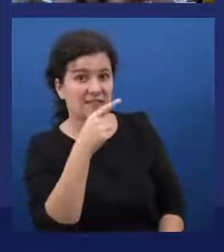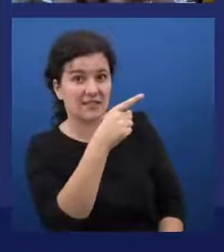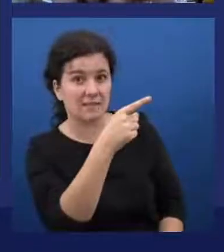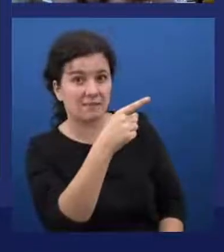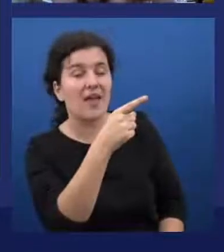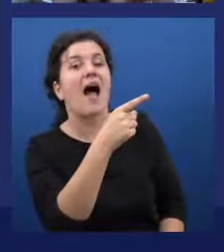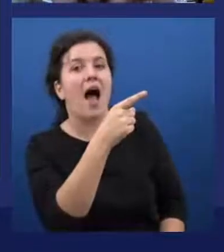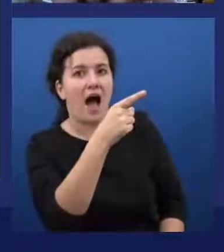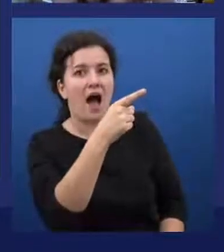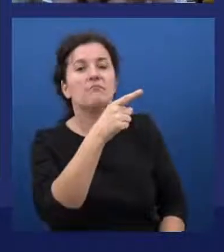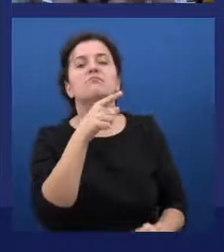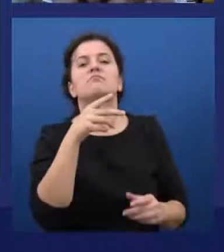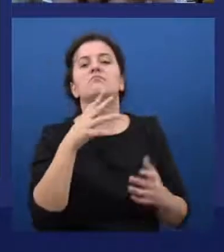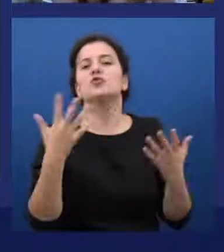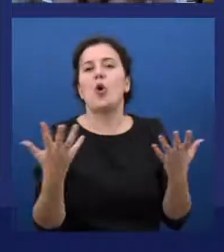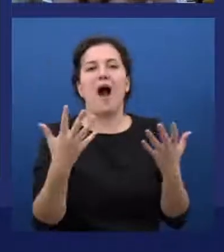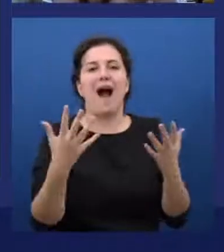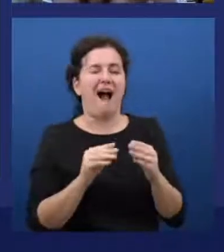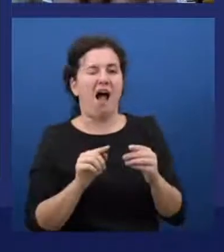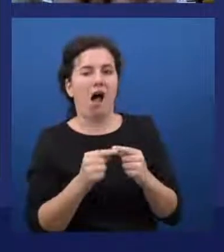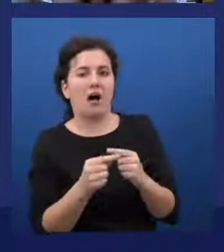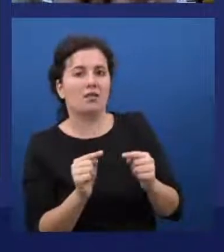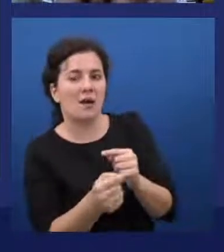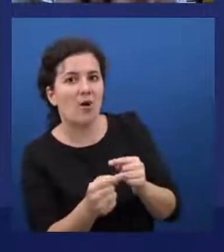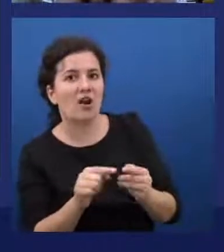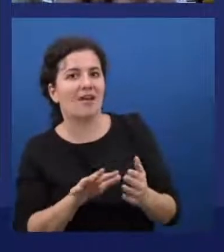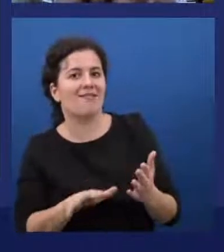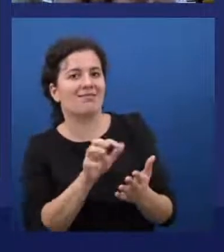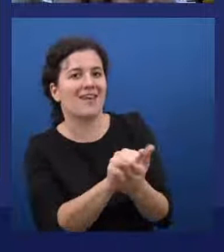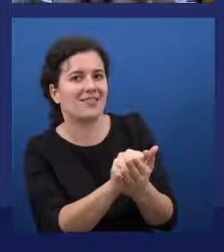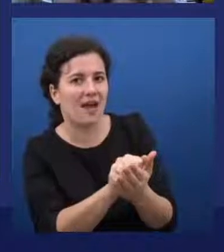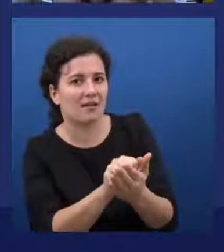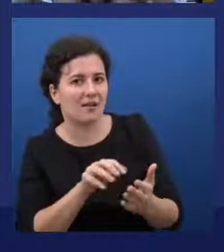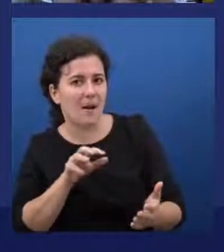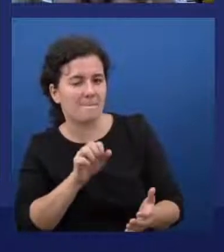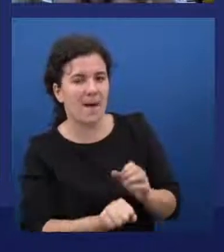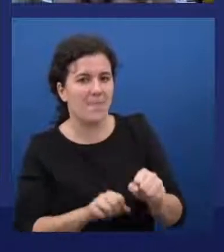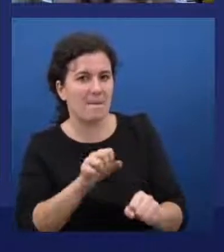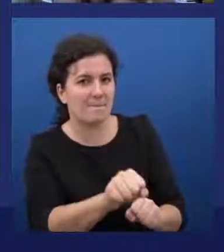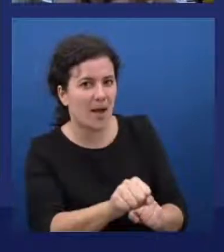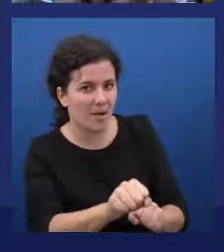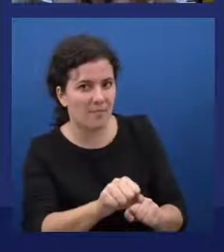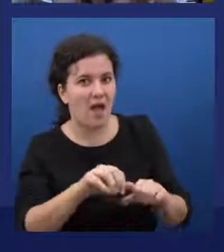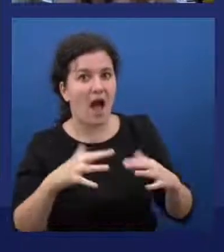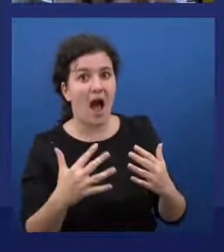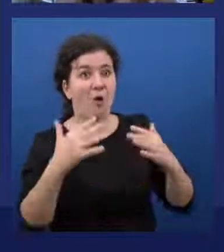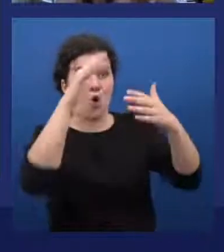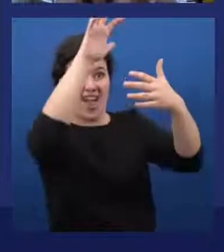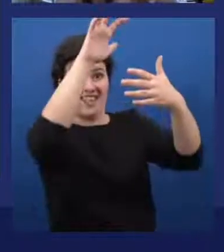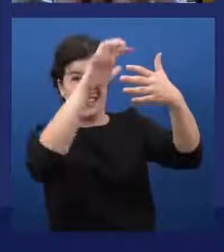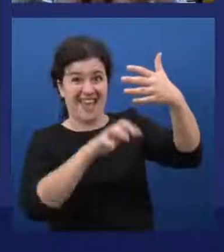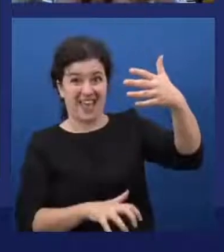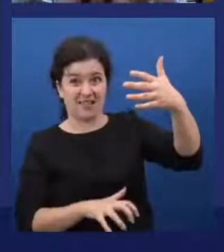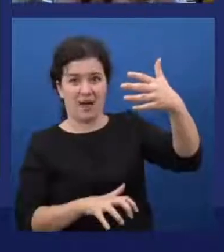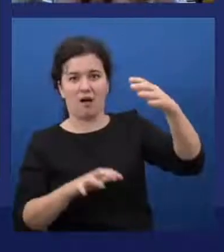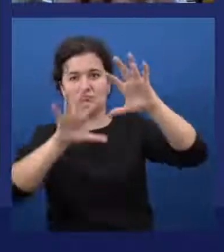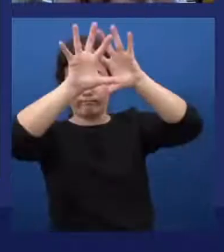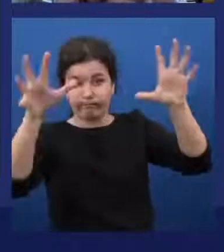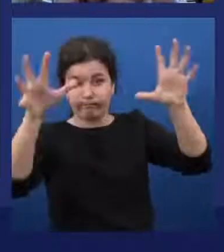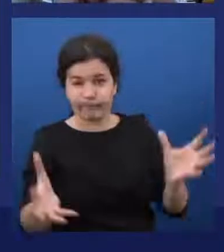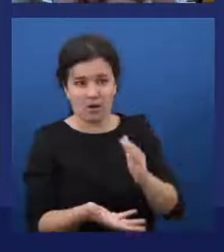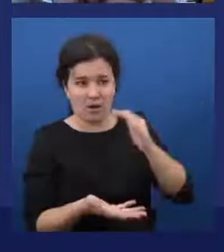detection. So we are detecting anomaly in the whole data set and